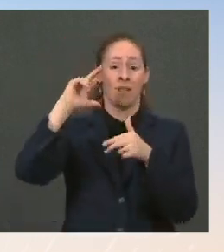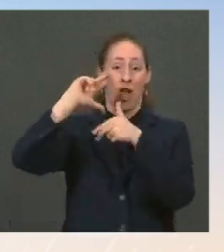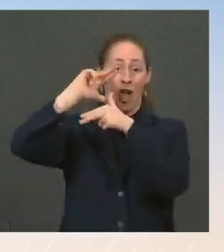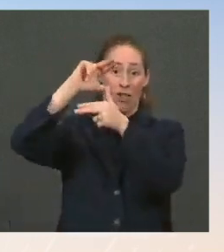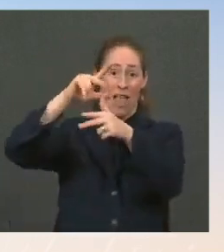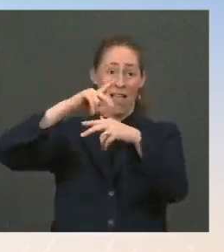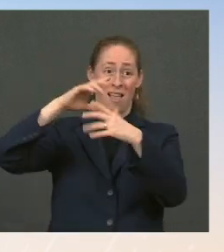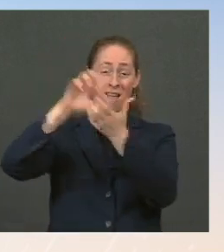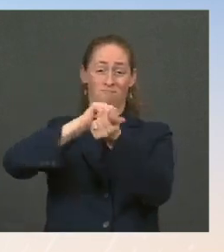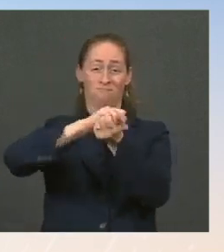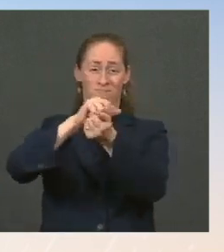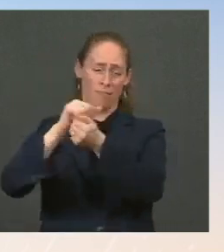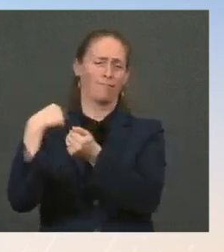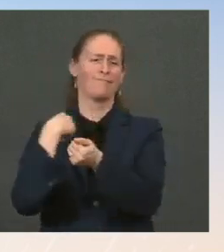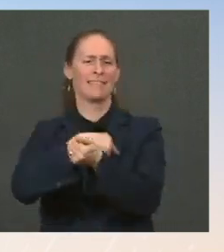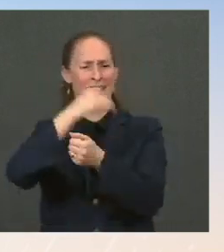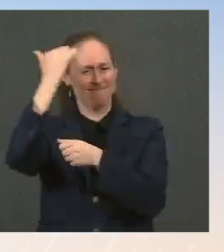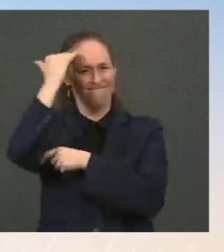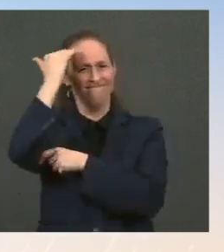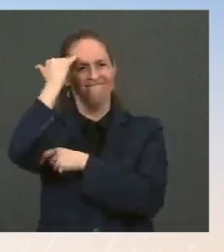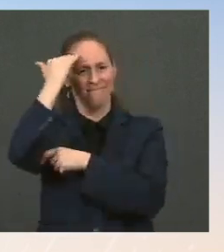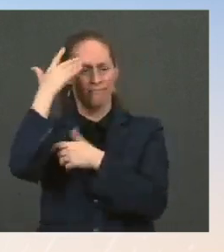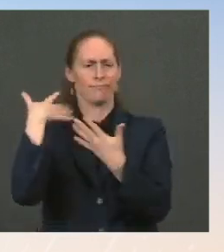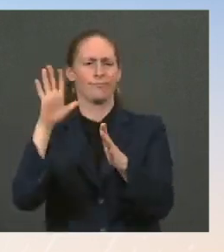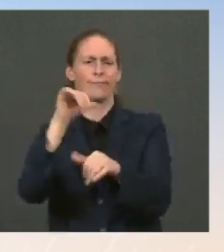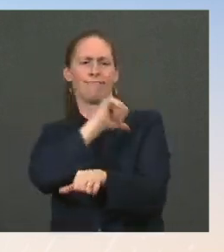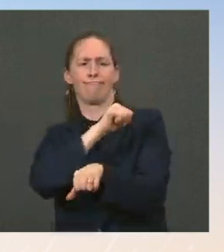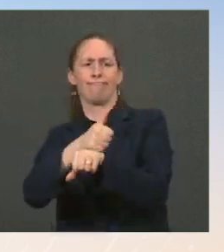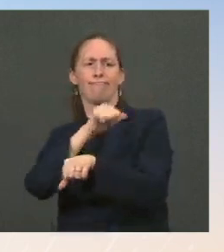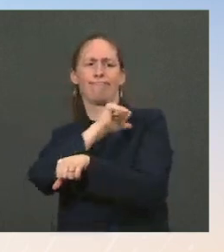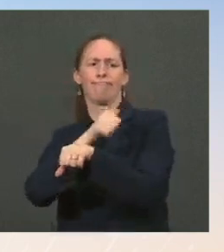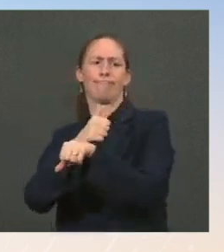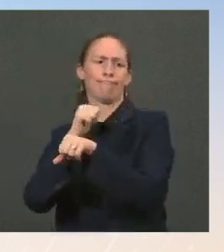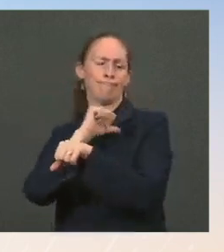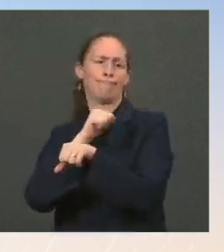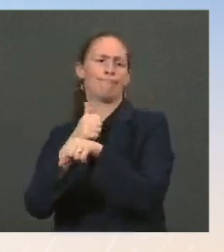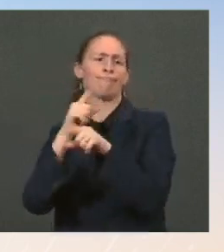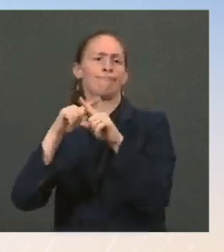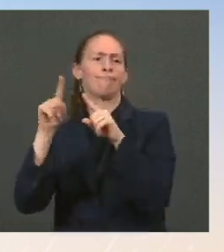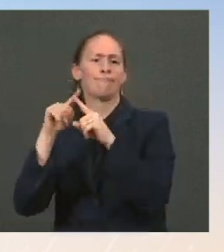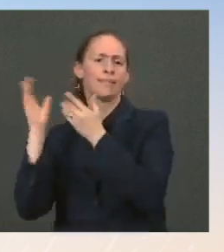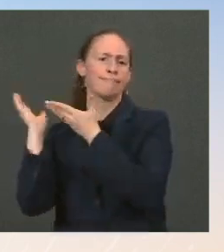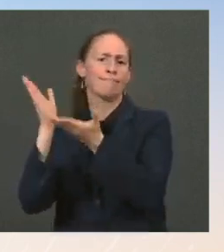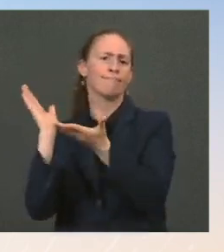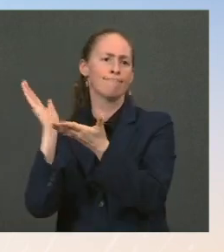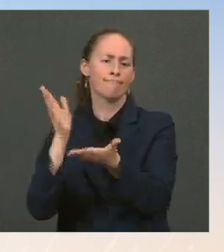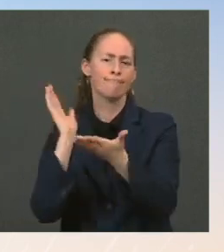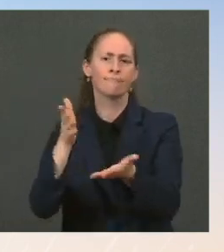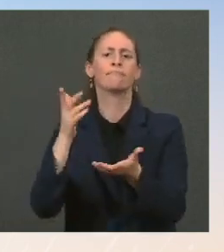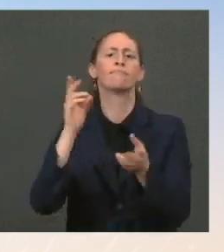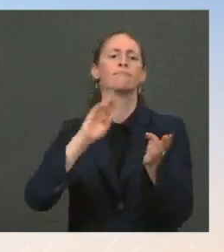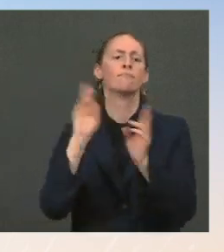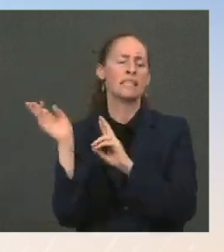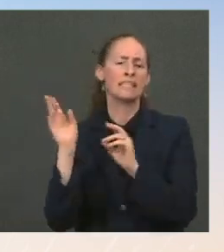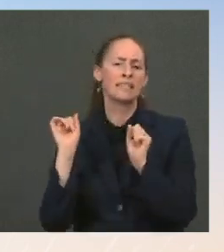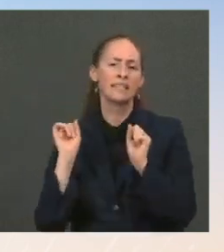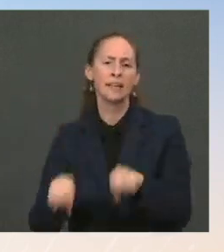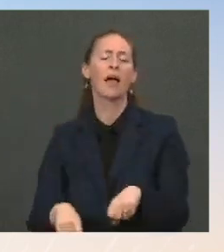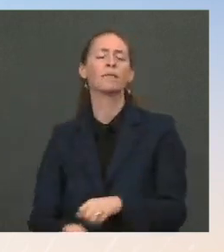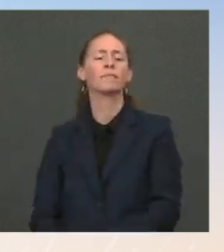at the time authorizing several million barrels of the Strategic Petroleum Reserve exchanges. We've also taken